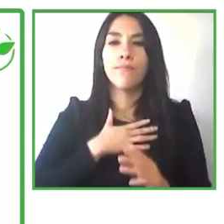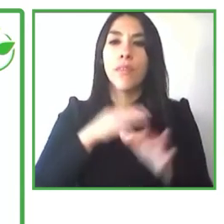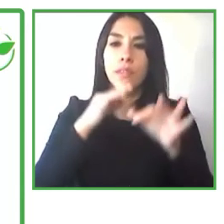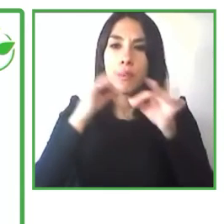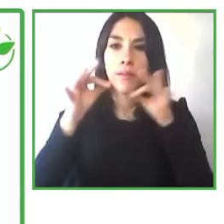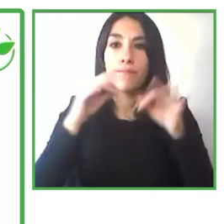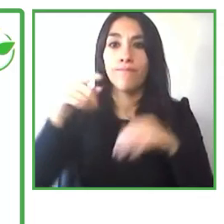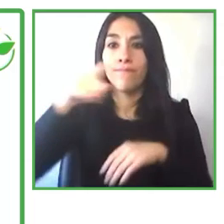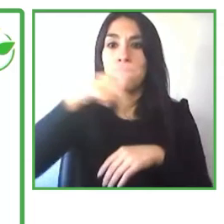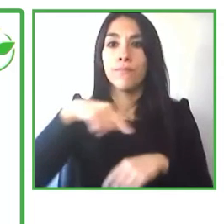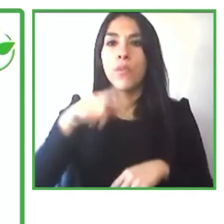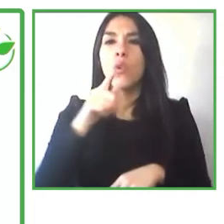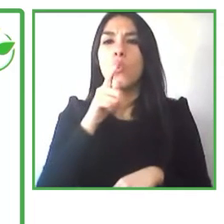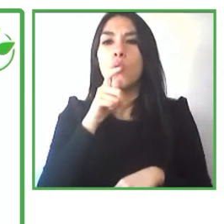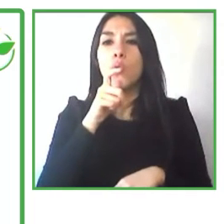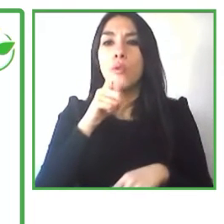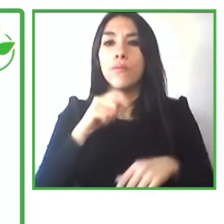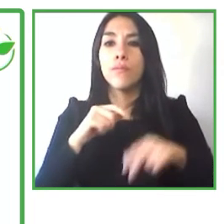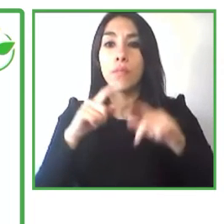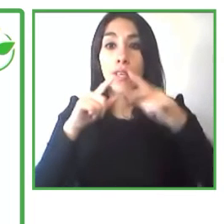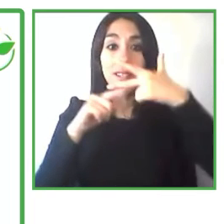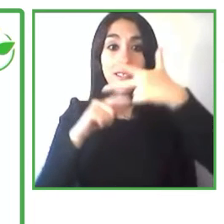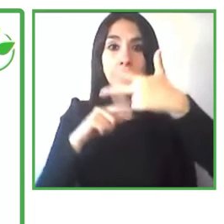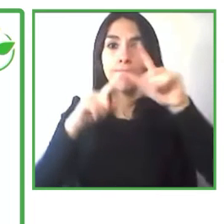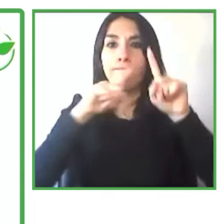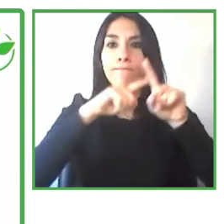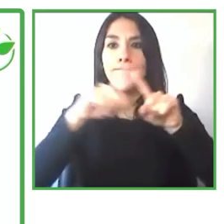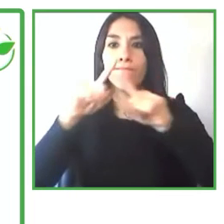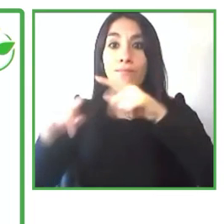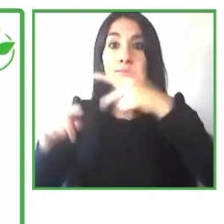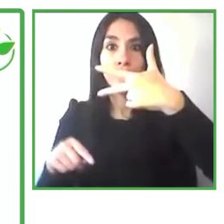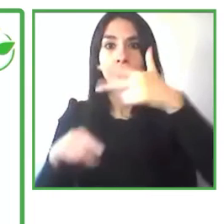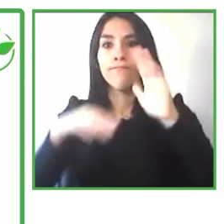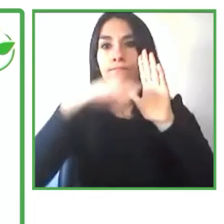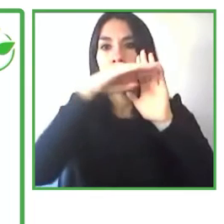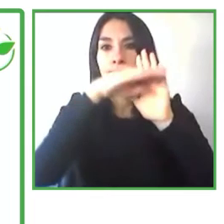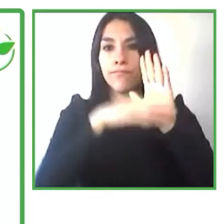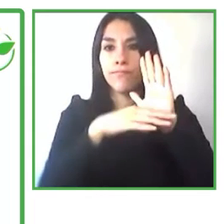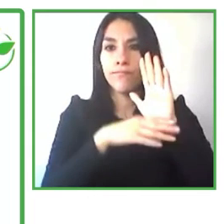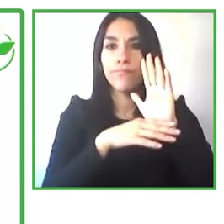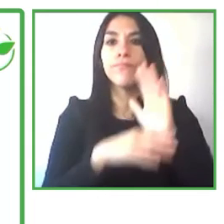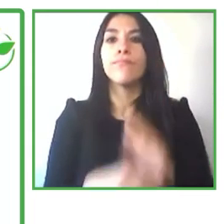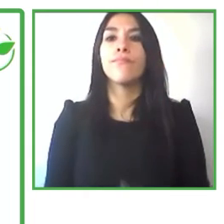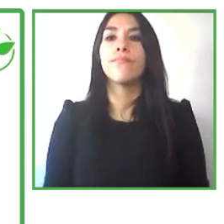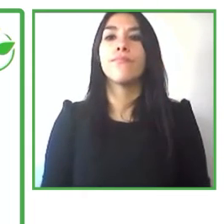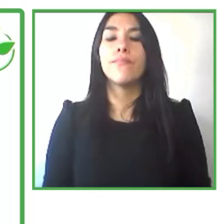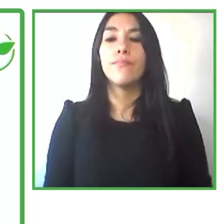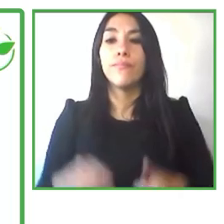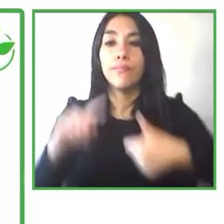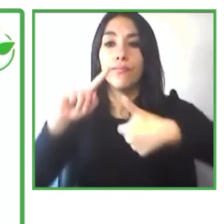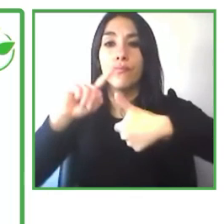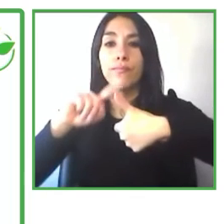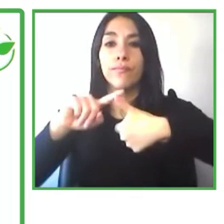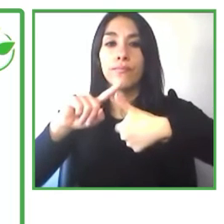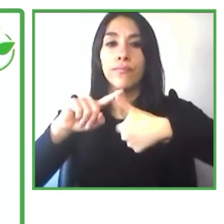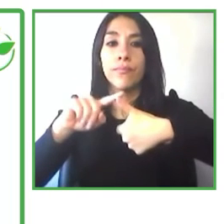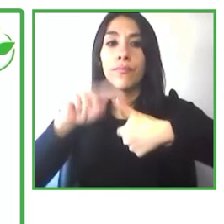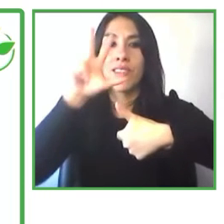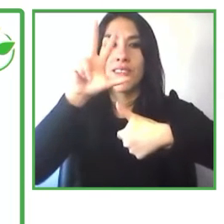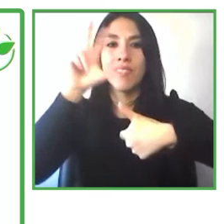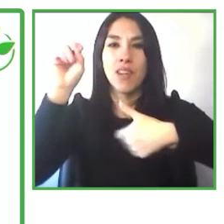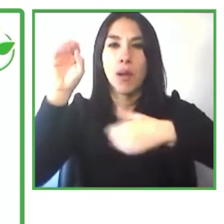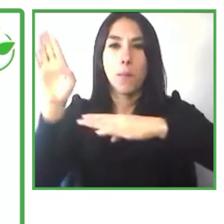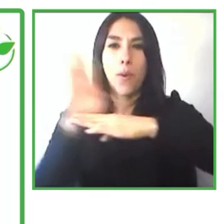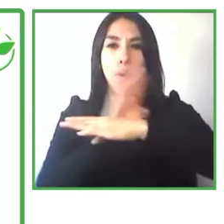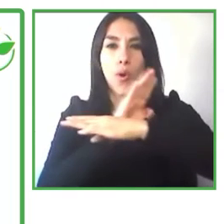have 30 multinational enterprises on board. On the right-hand side of the slide, for those who can see, they're the logos